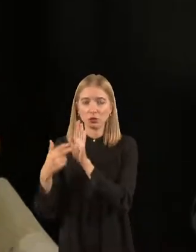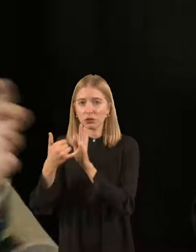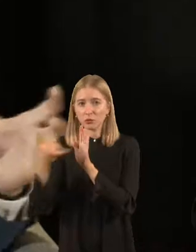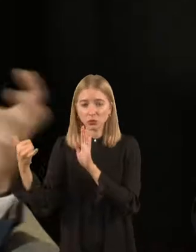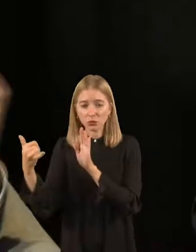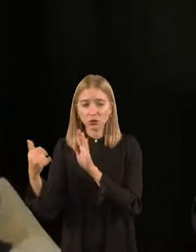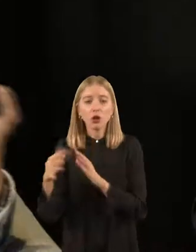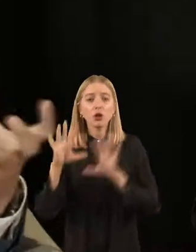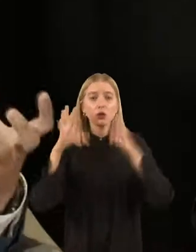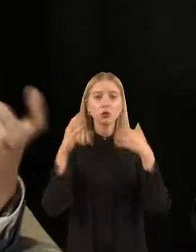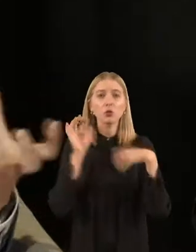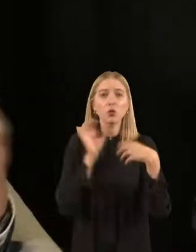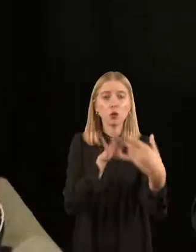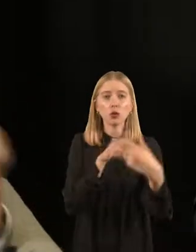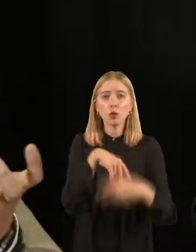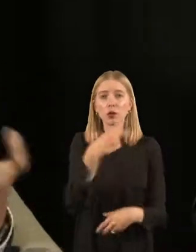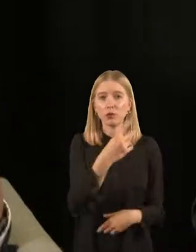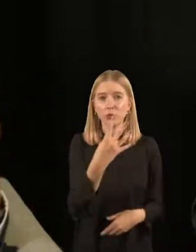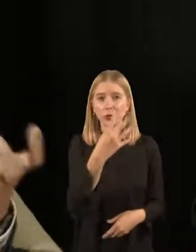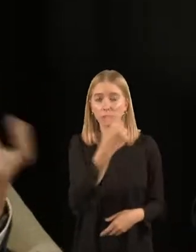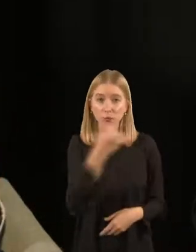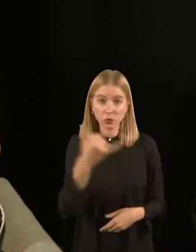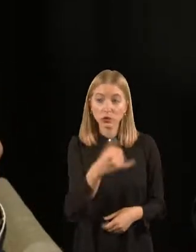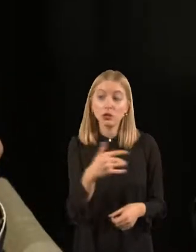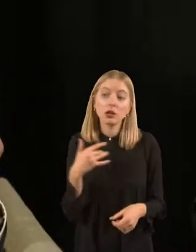obvious. So for this to